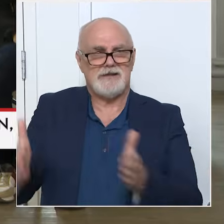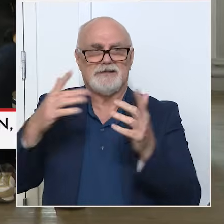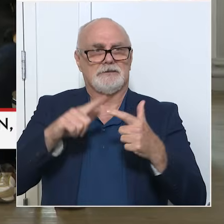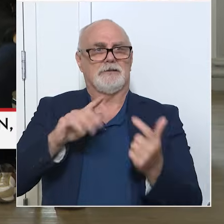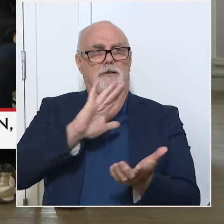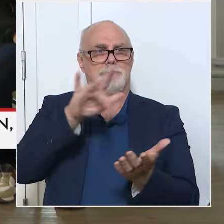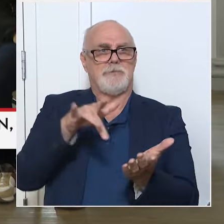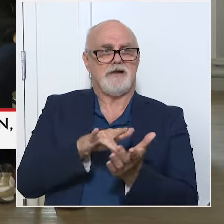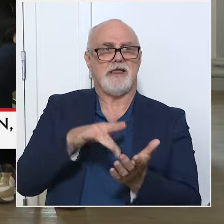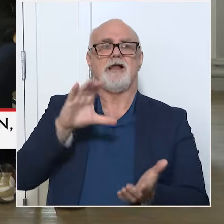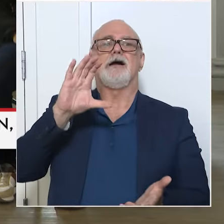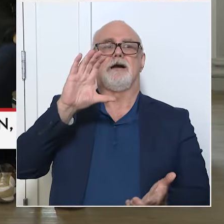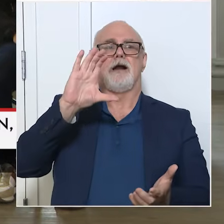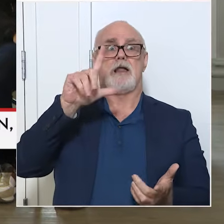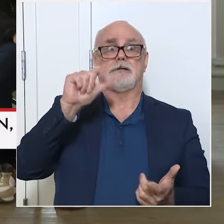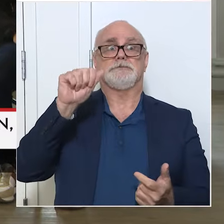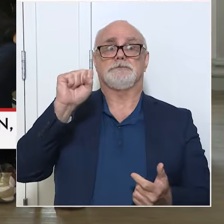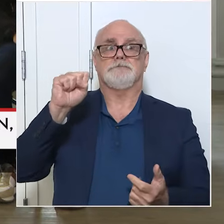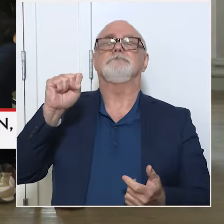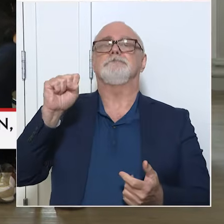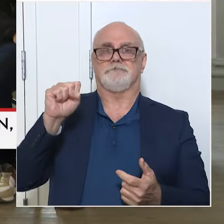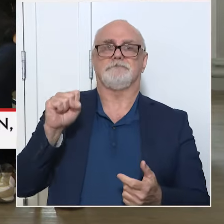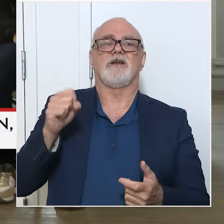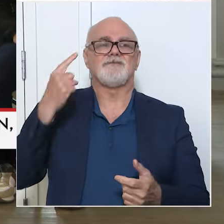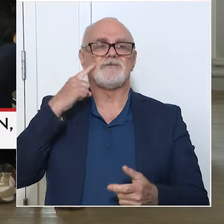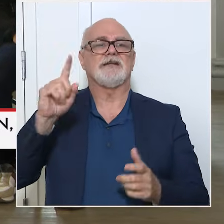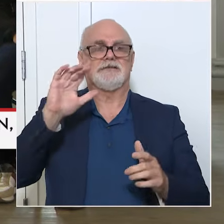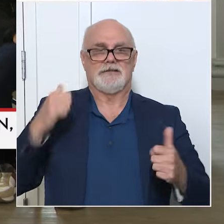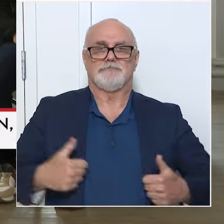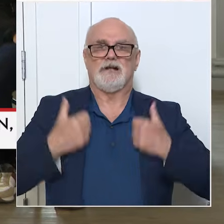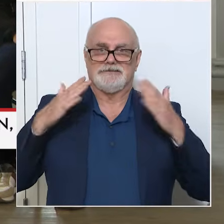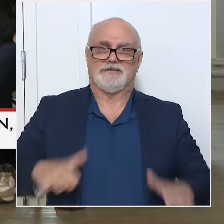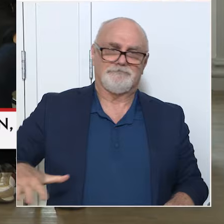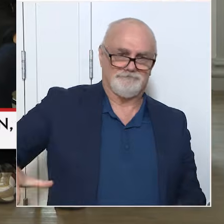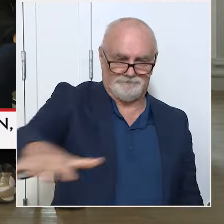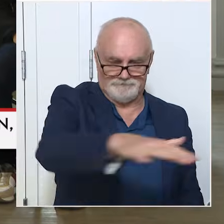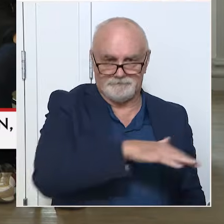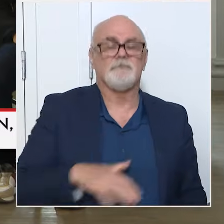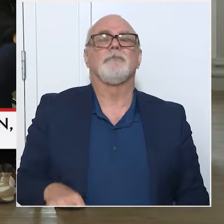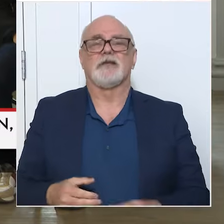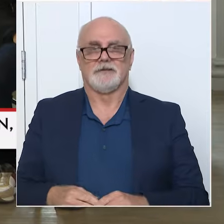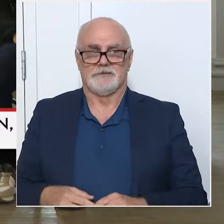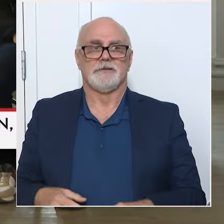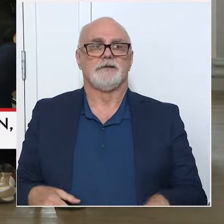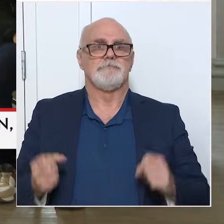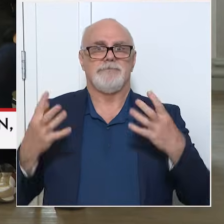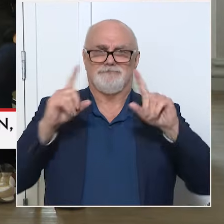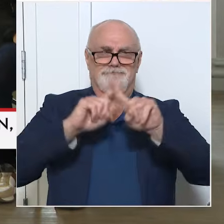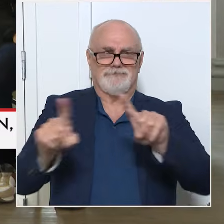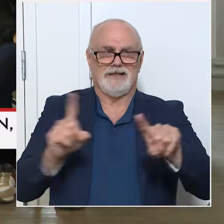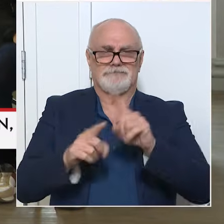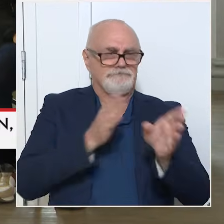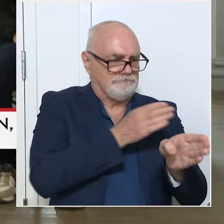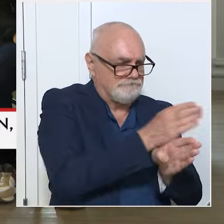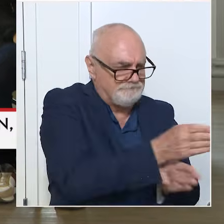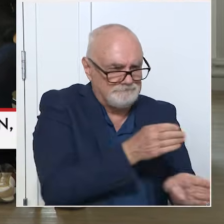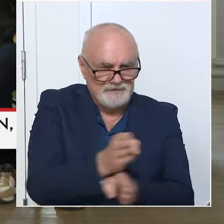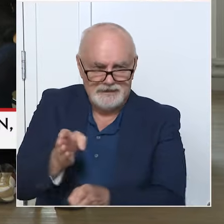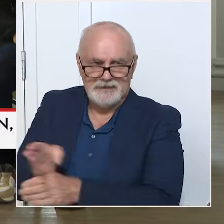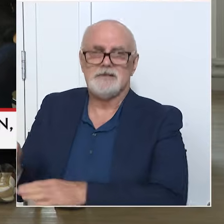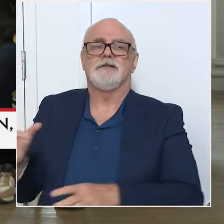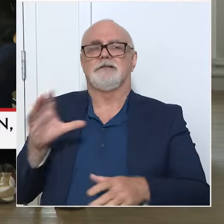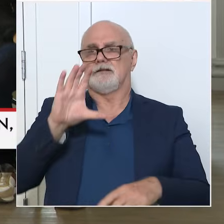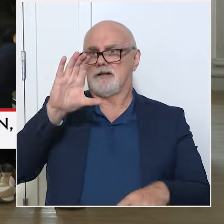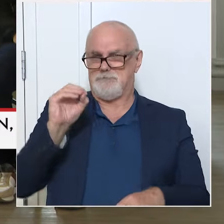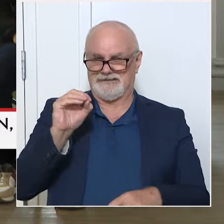residents. From AI and cybersecurity to life sciences, design, and renewable energy, today's awardees represent the future of